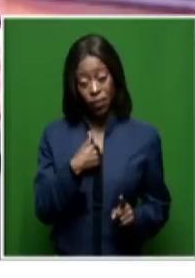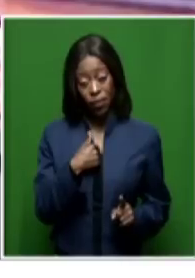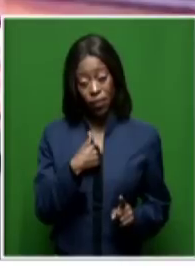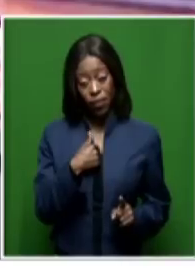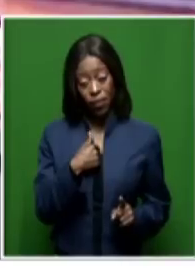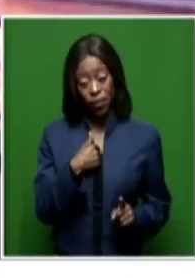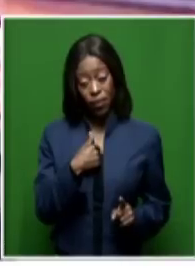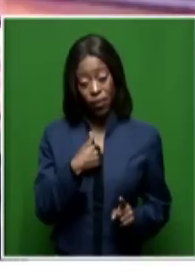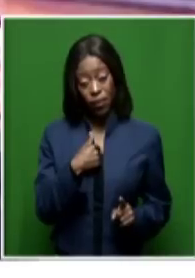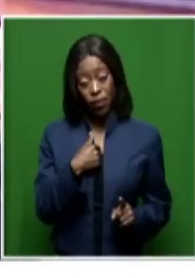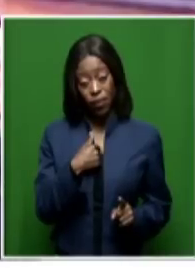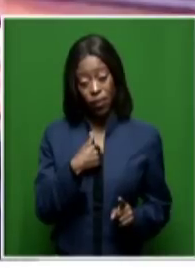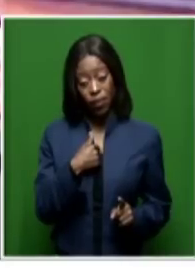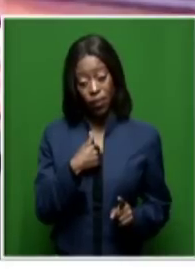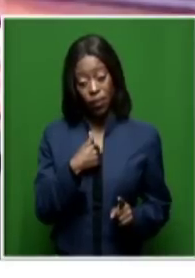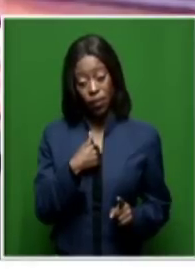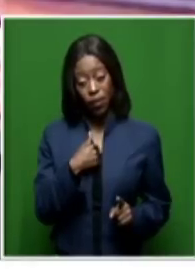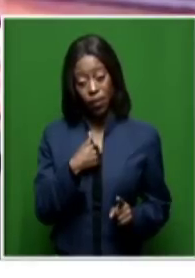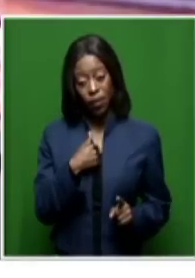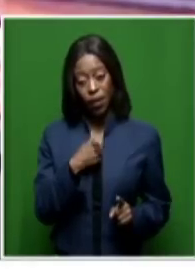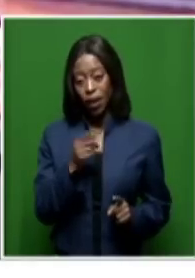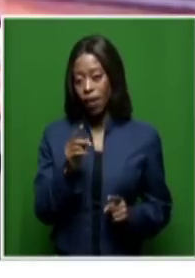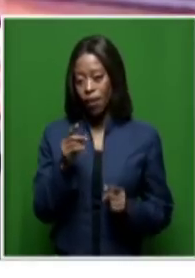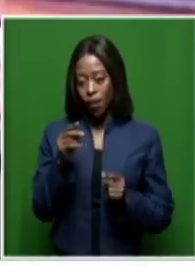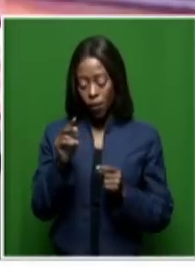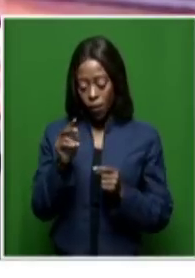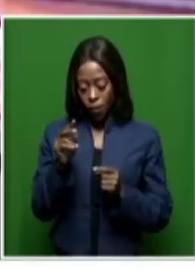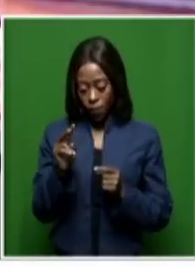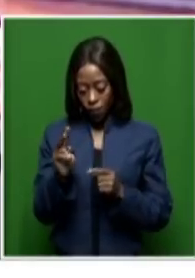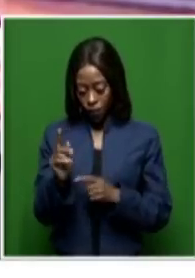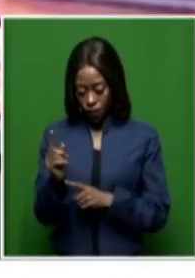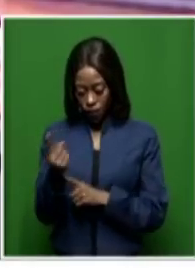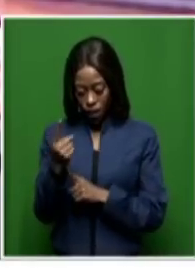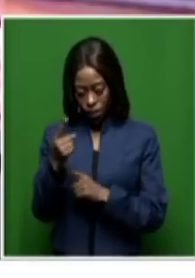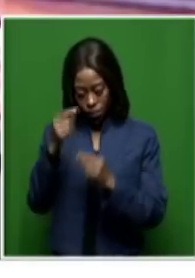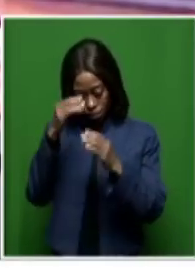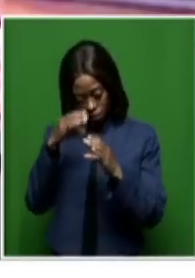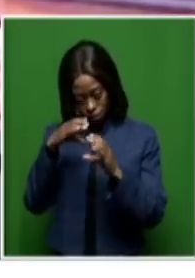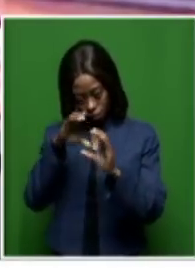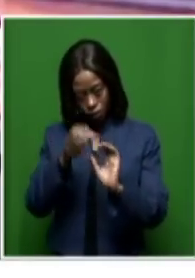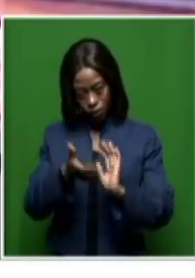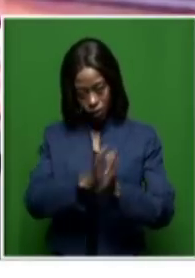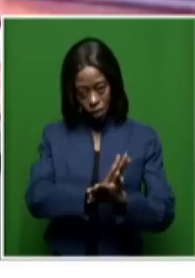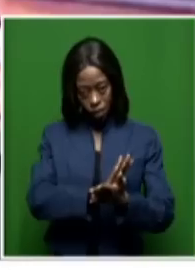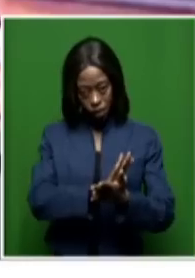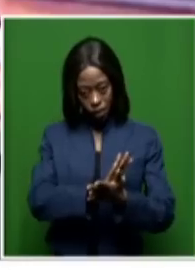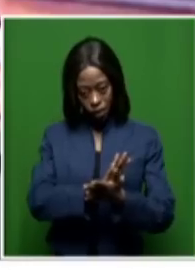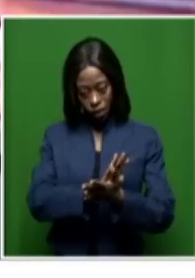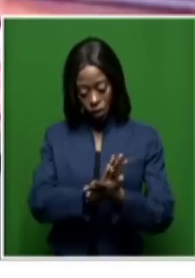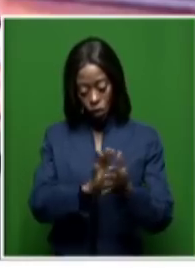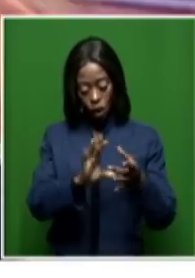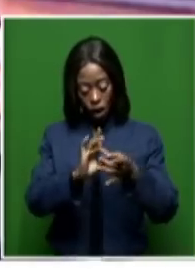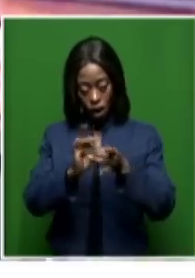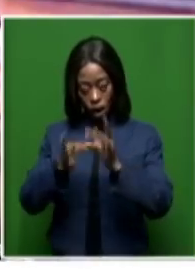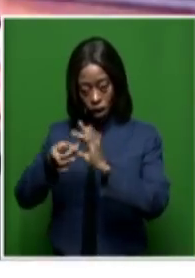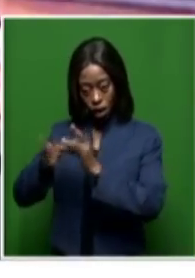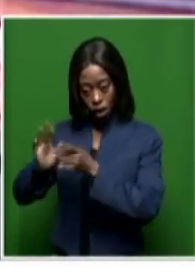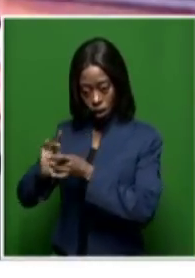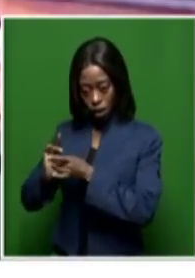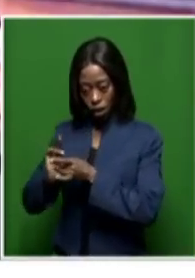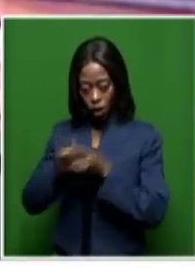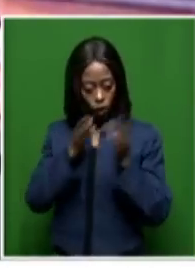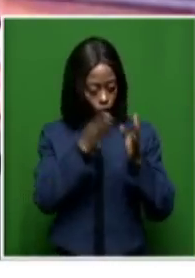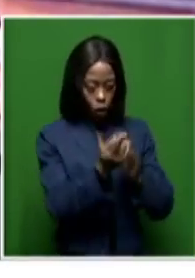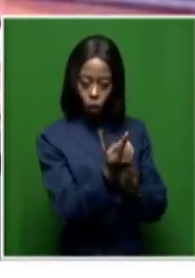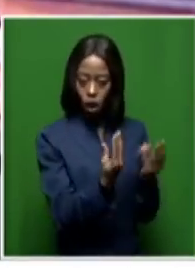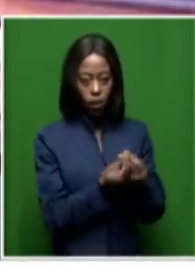You see, you need to look at the damage that was caused. It's interconnected. You don't look at the one at the expense of the